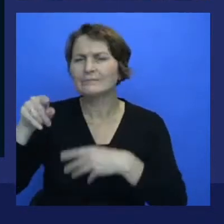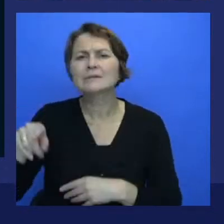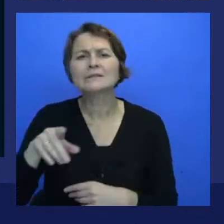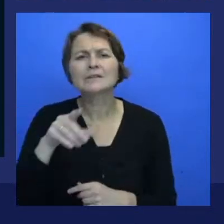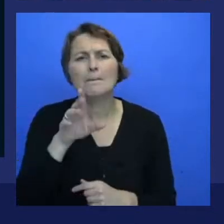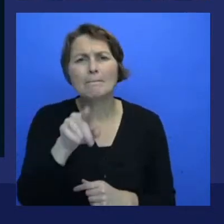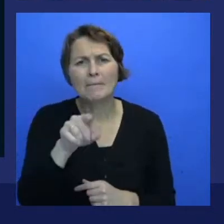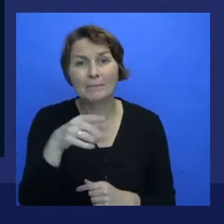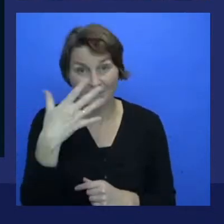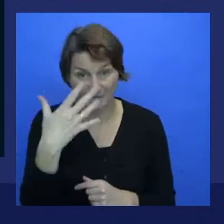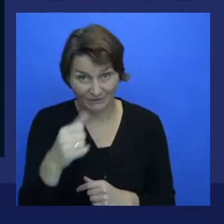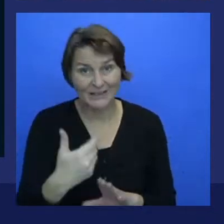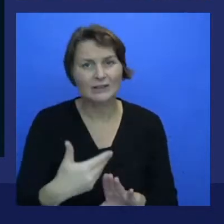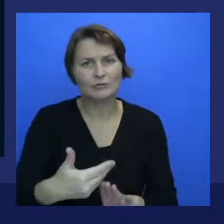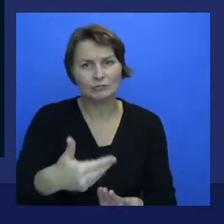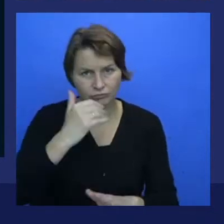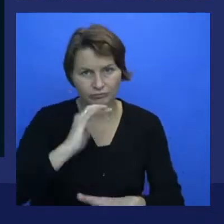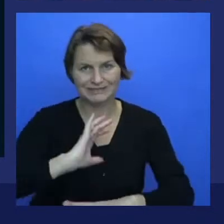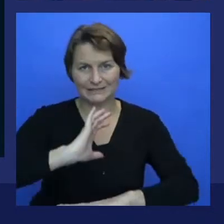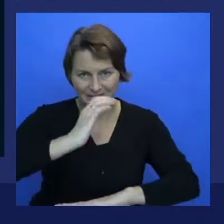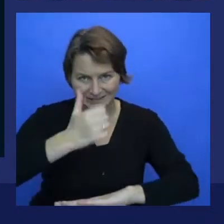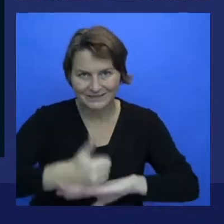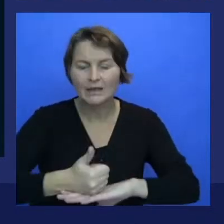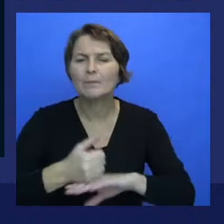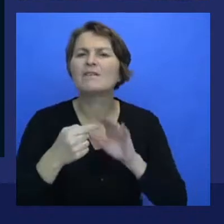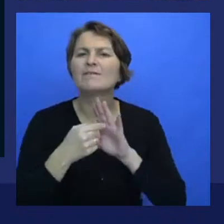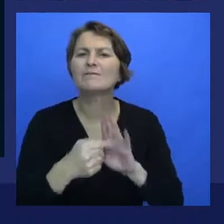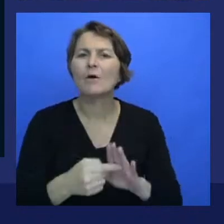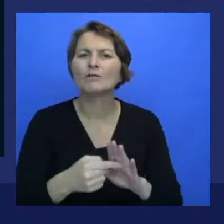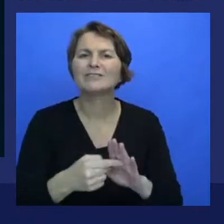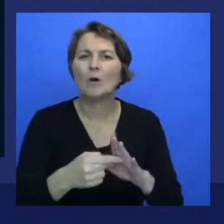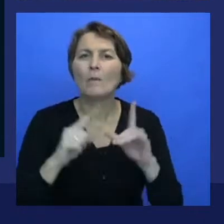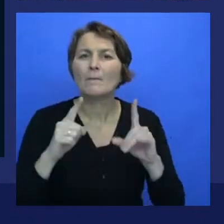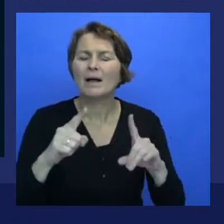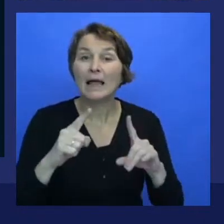detection, in a case of cybersecurity in your daily work?